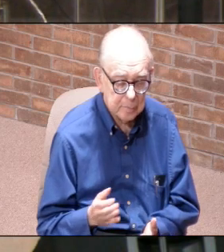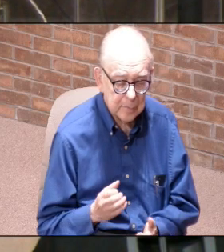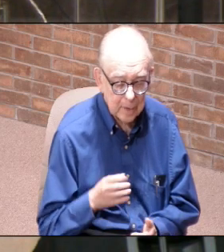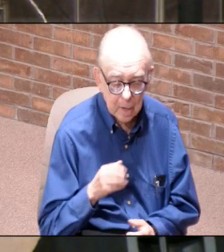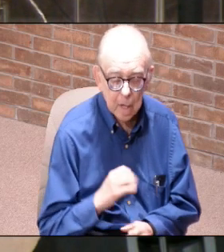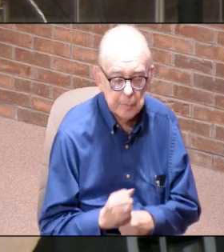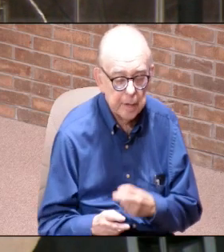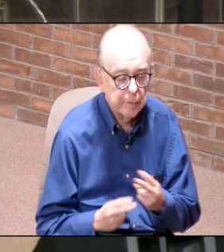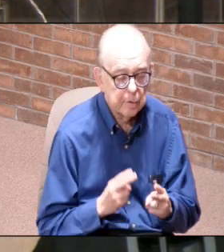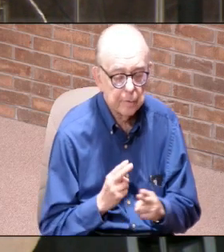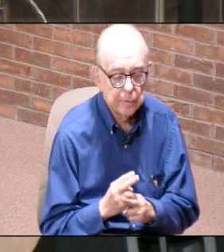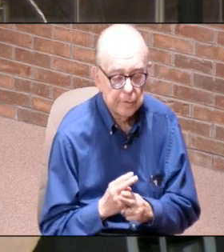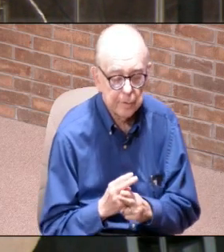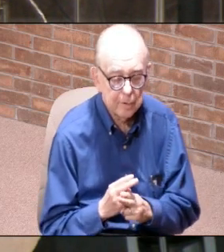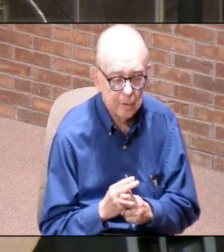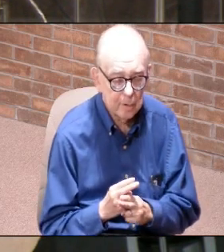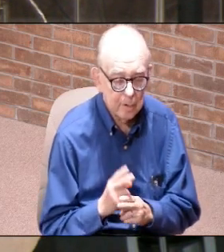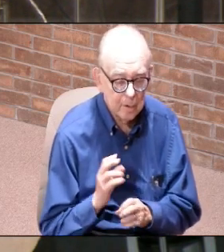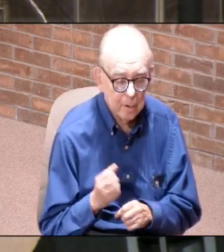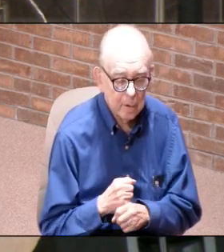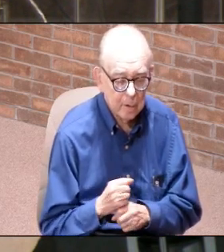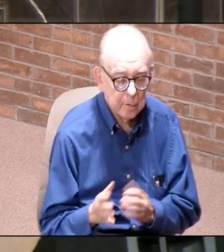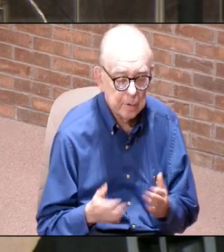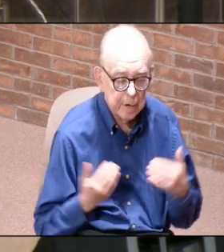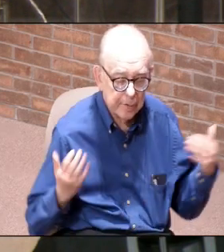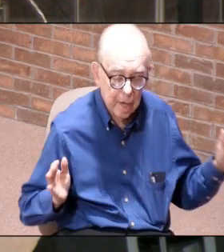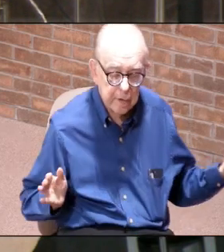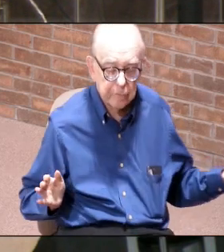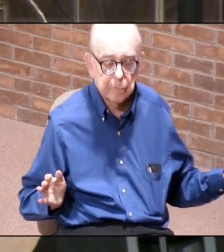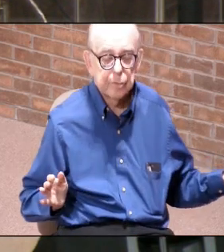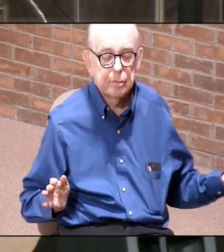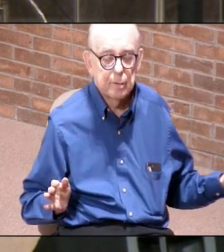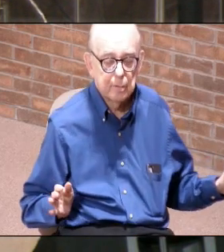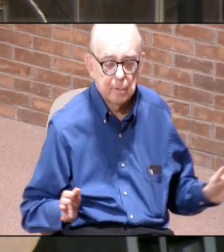universes. He had created the angels.